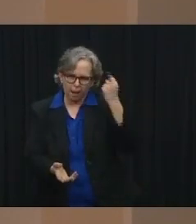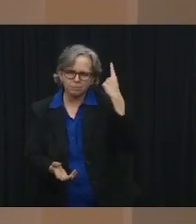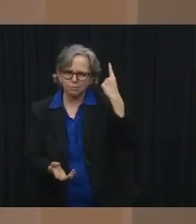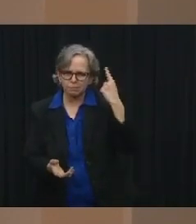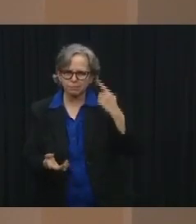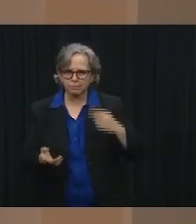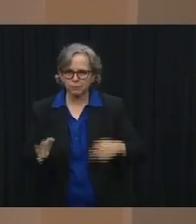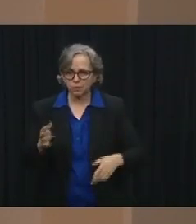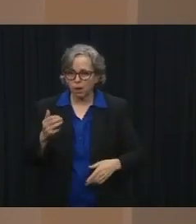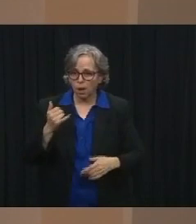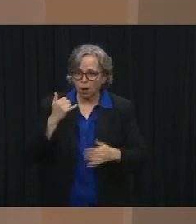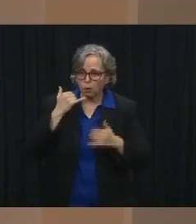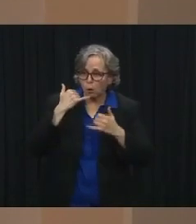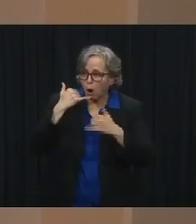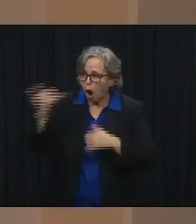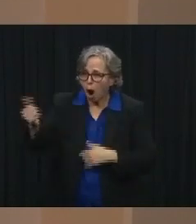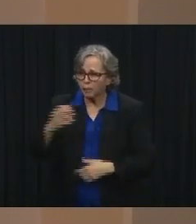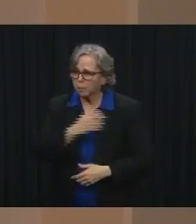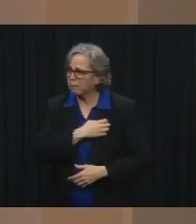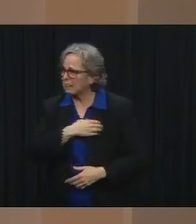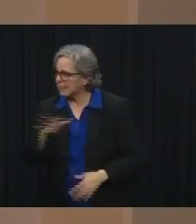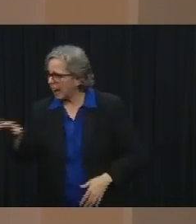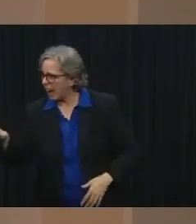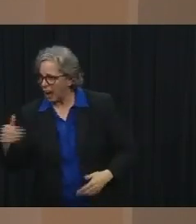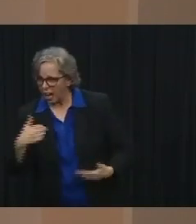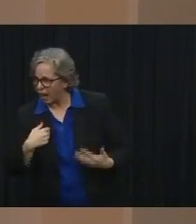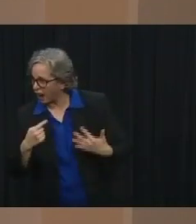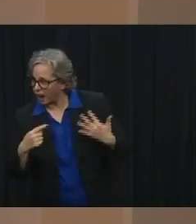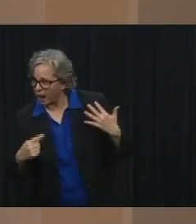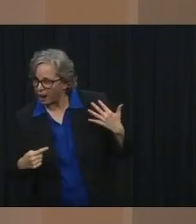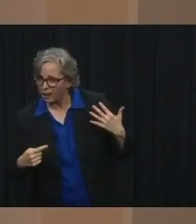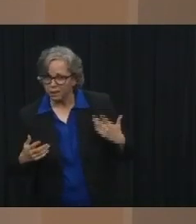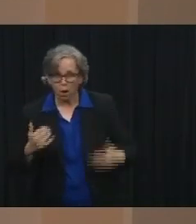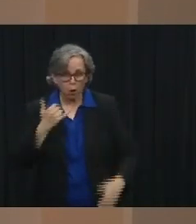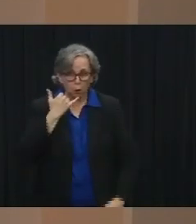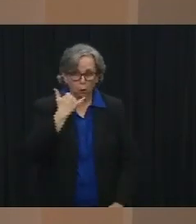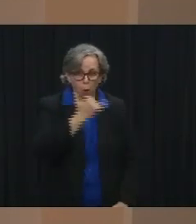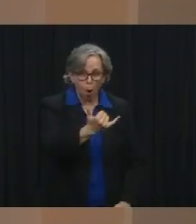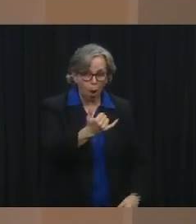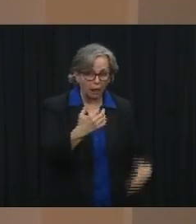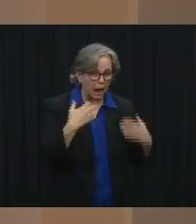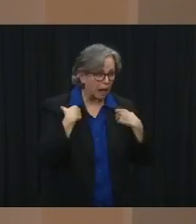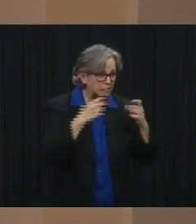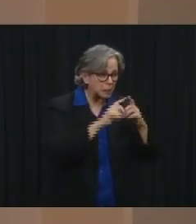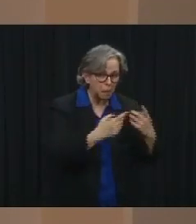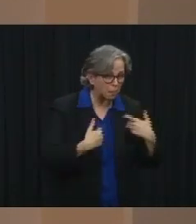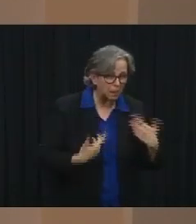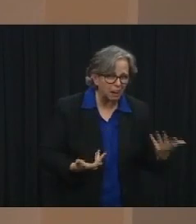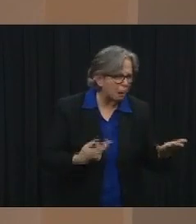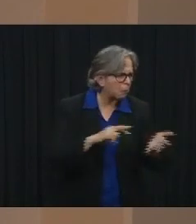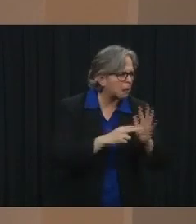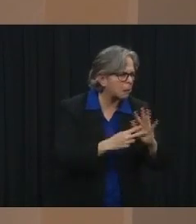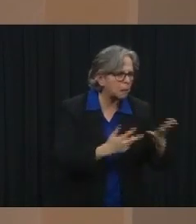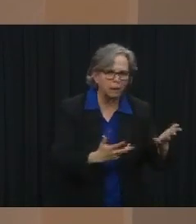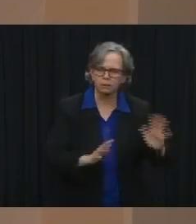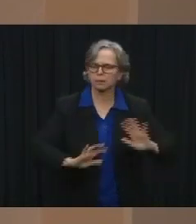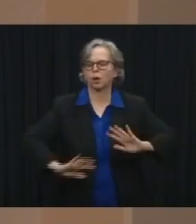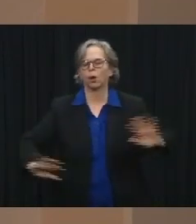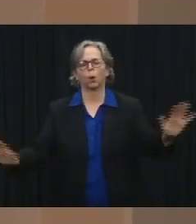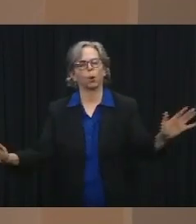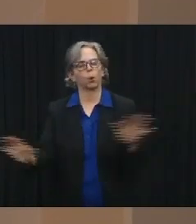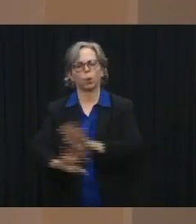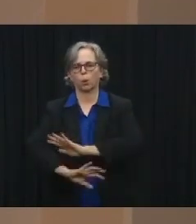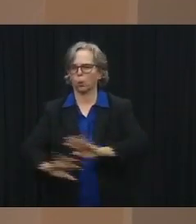health department asking them to interpret it for you. We were talking to mayors today, and they said, look, that overwhelms our